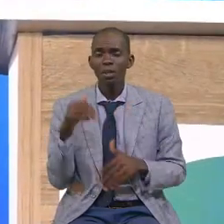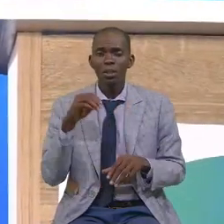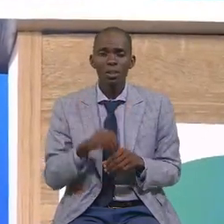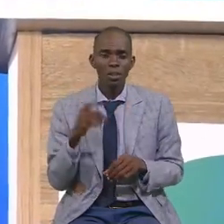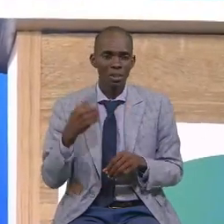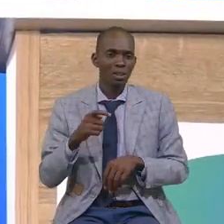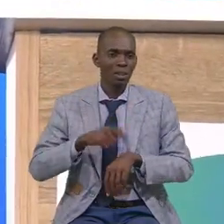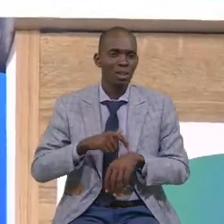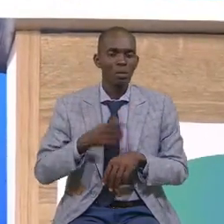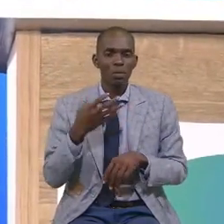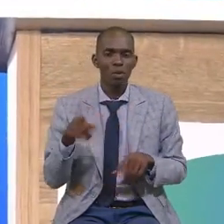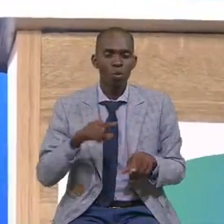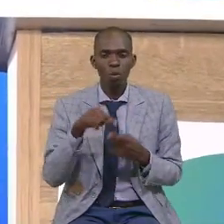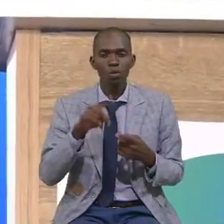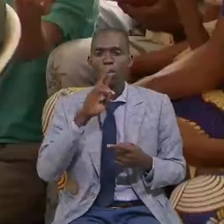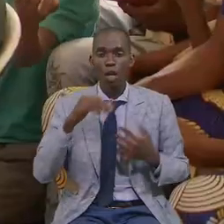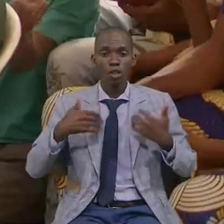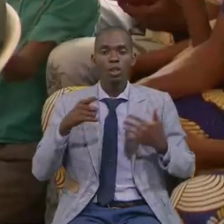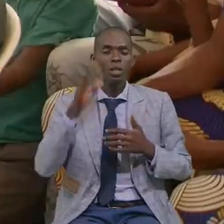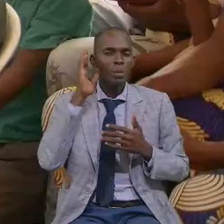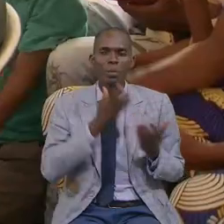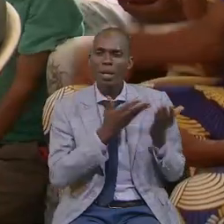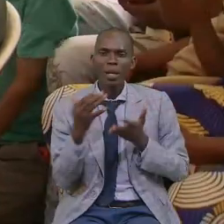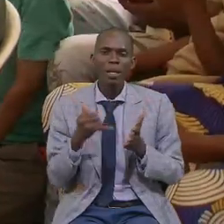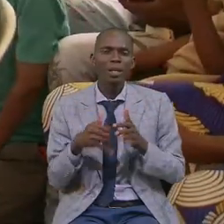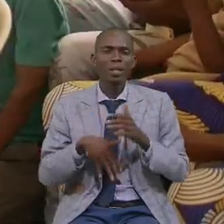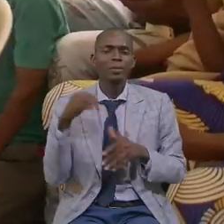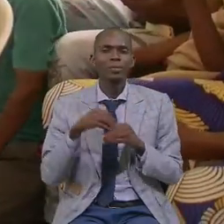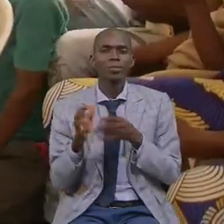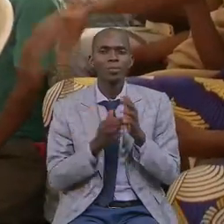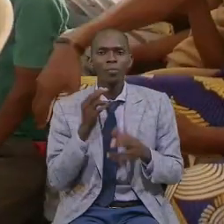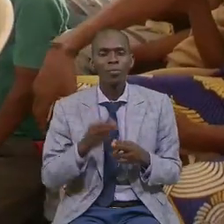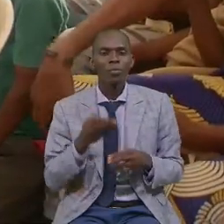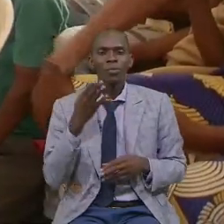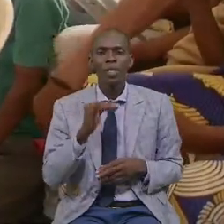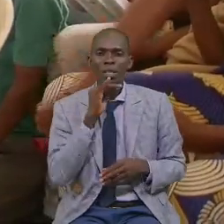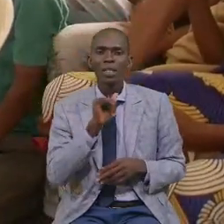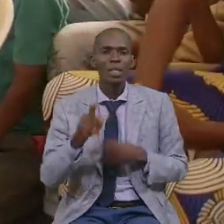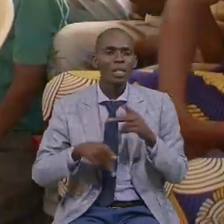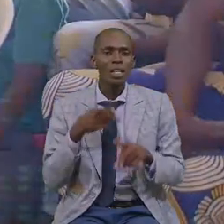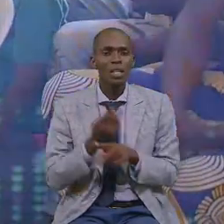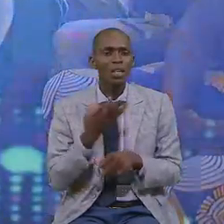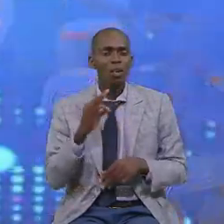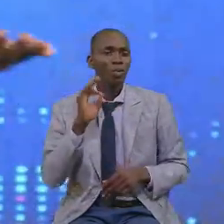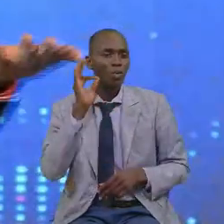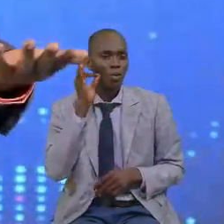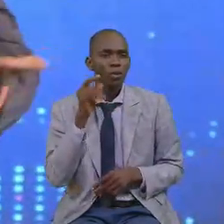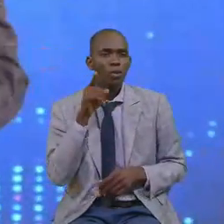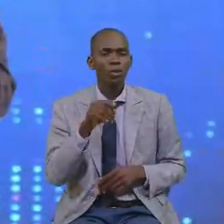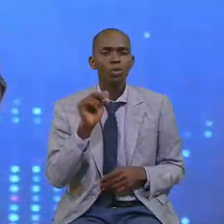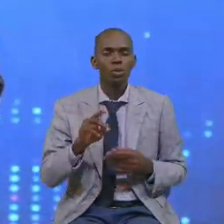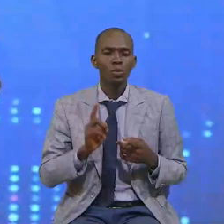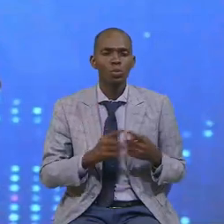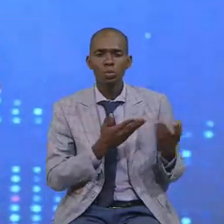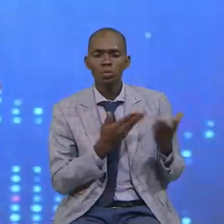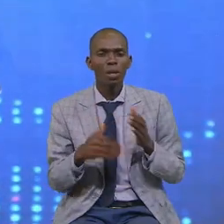of the teenager. You bring that forth fruit. There's the kind of fruit you ought to bring forth